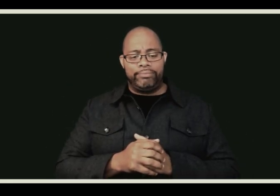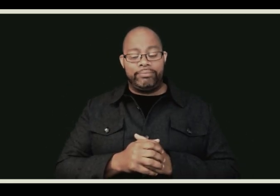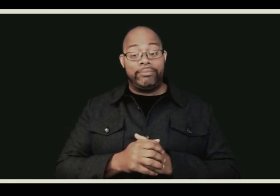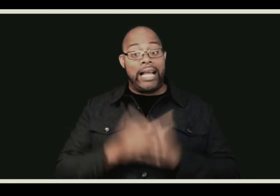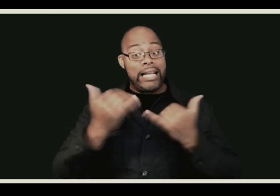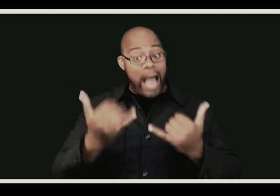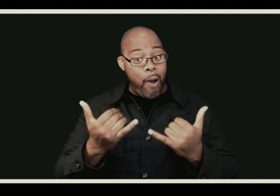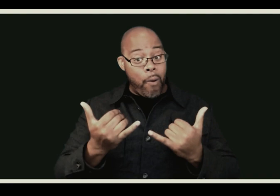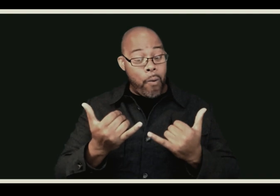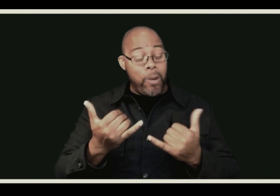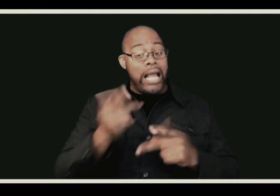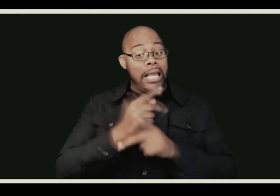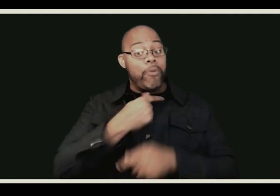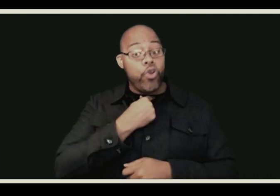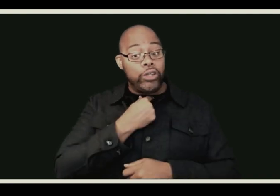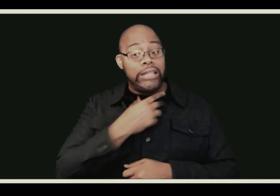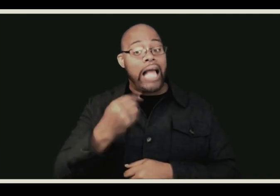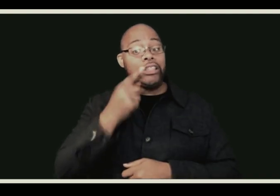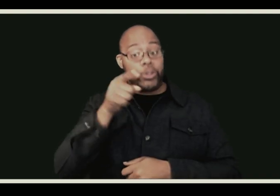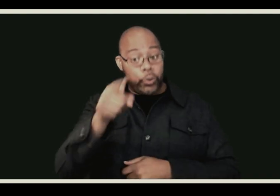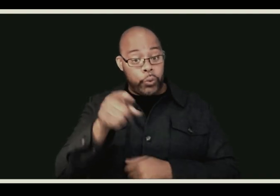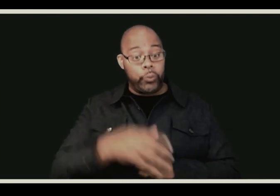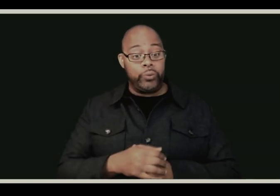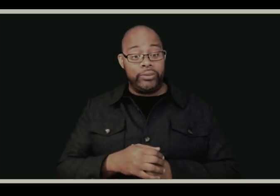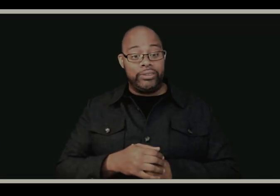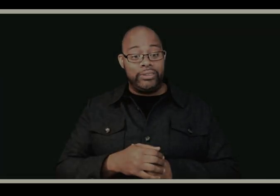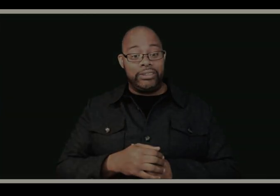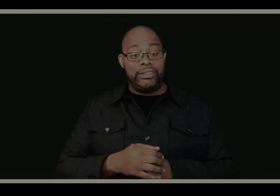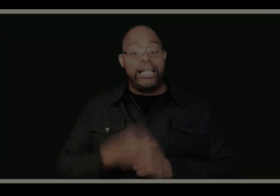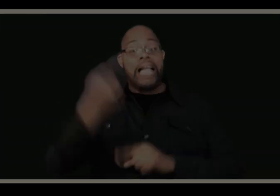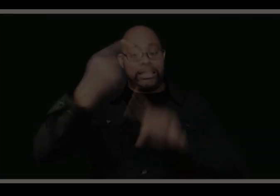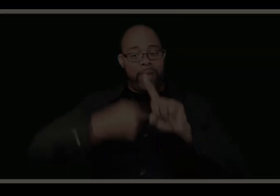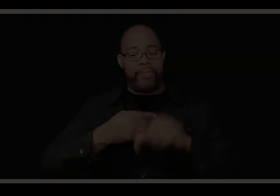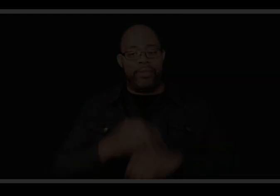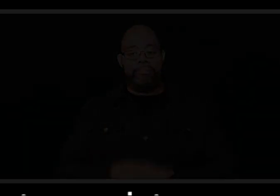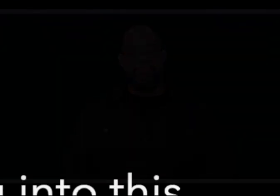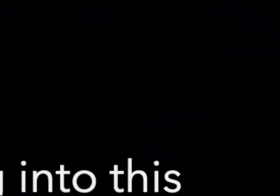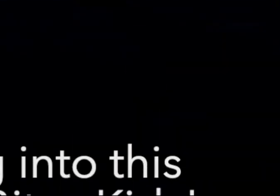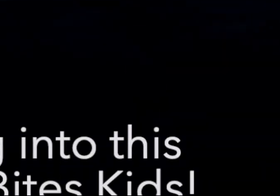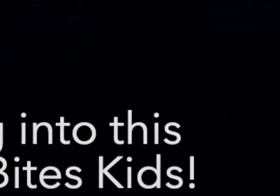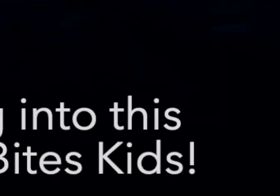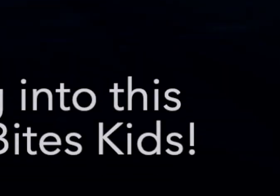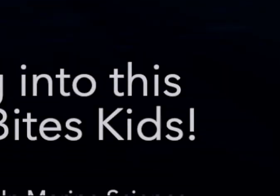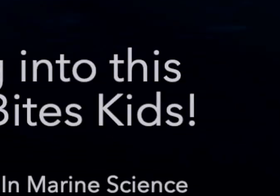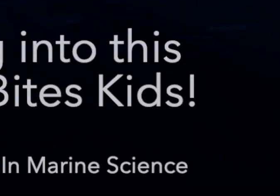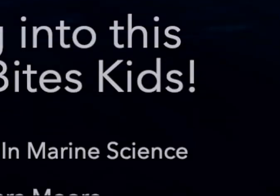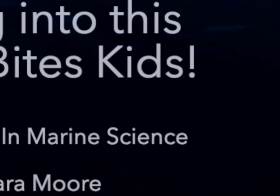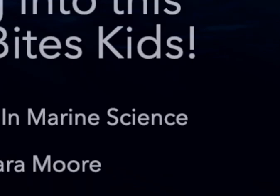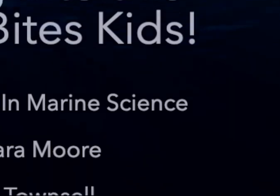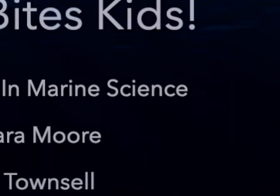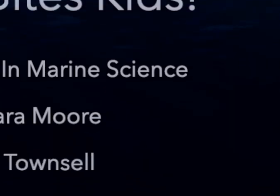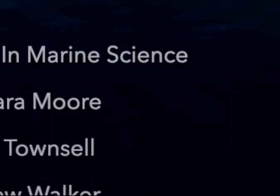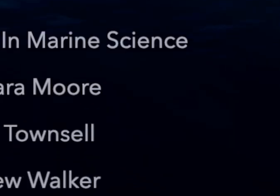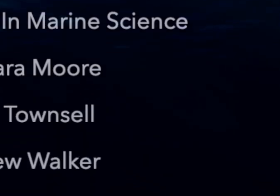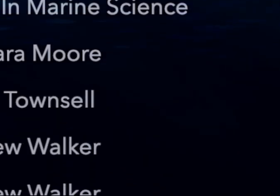Now, my friends, stay curious, and I'll see you next month.